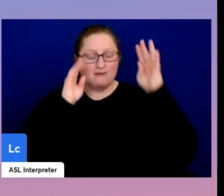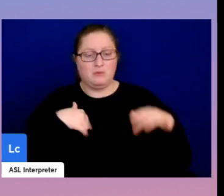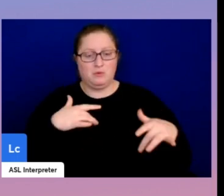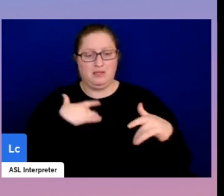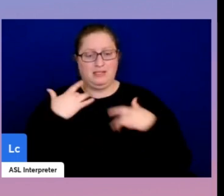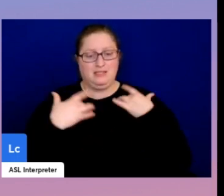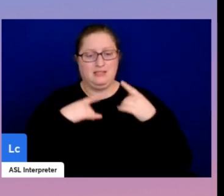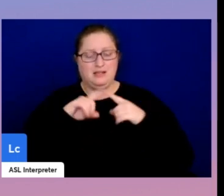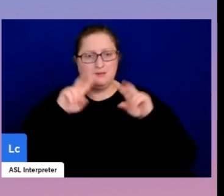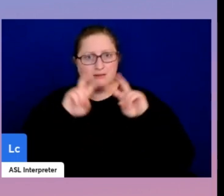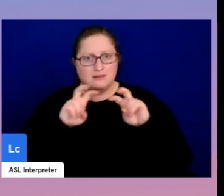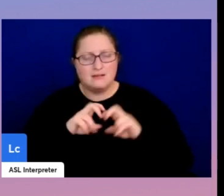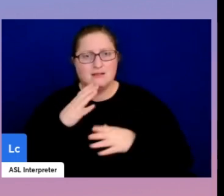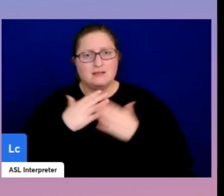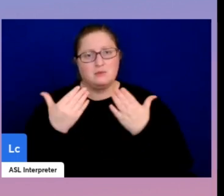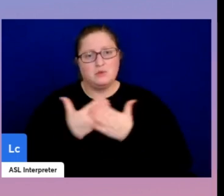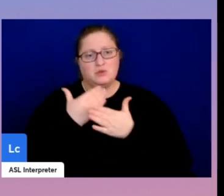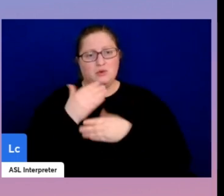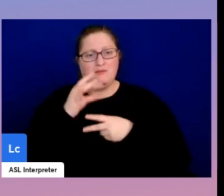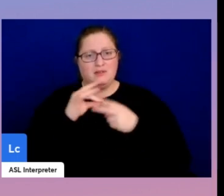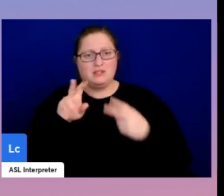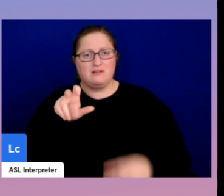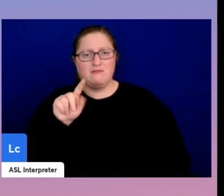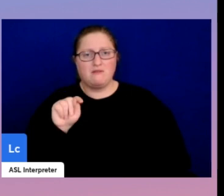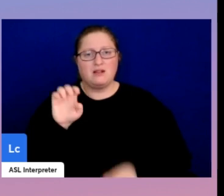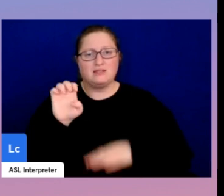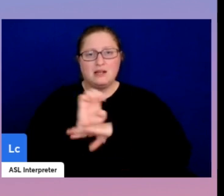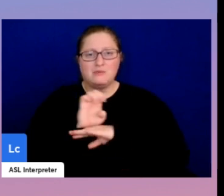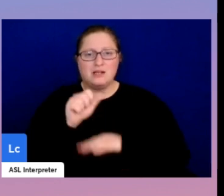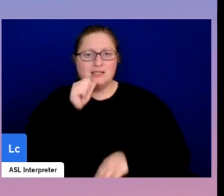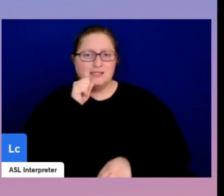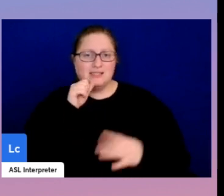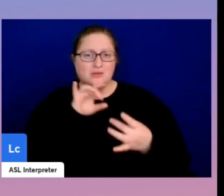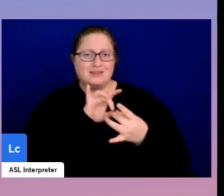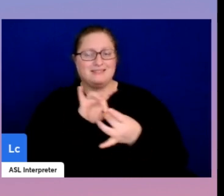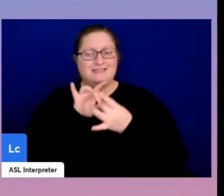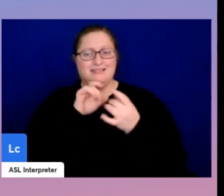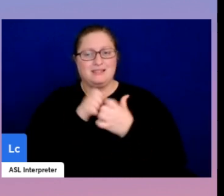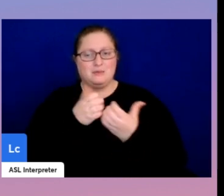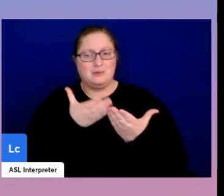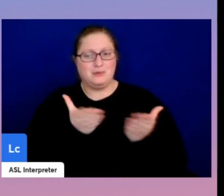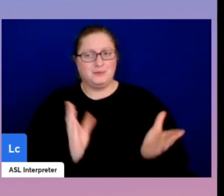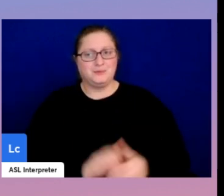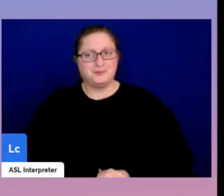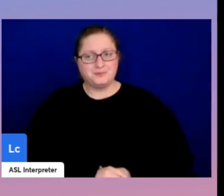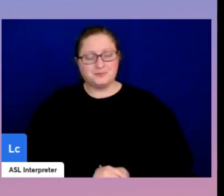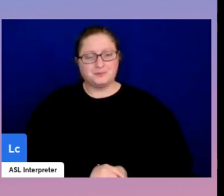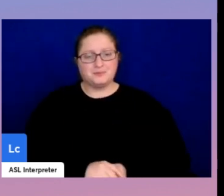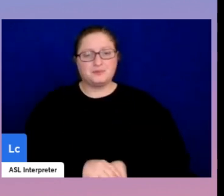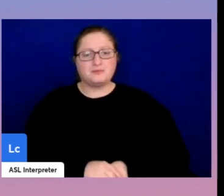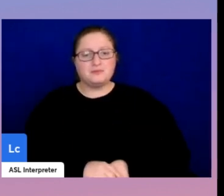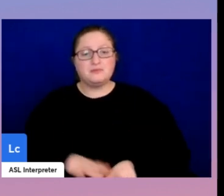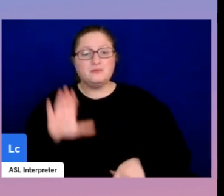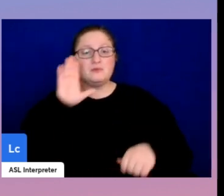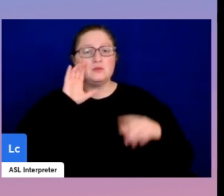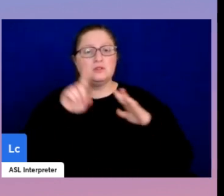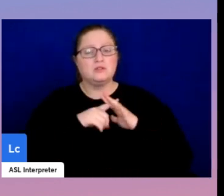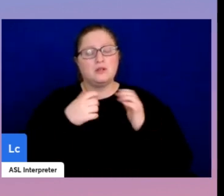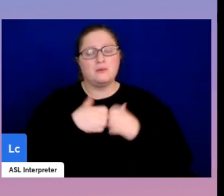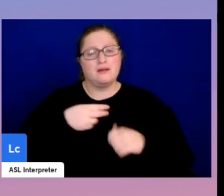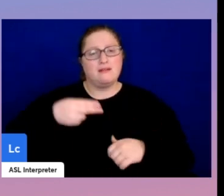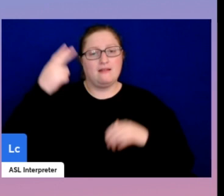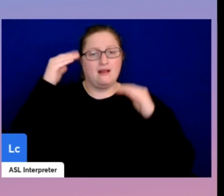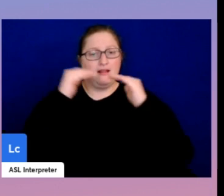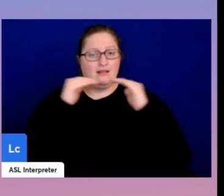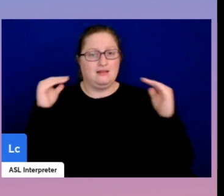of the newest features, Vault Enterprise Secret Sync, with you all. We'll start with a high-level view of the